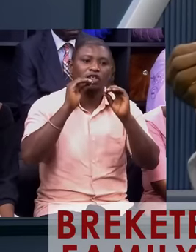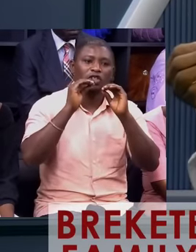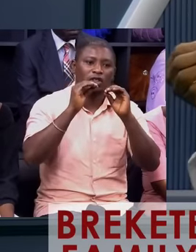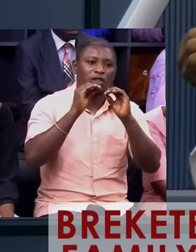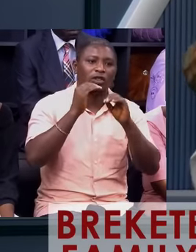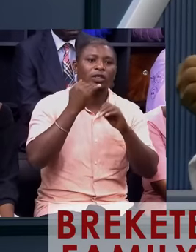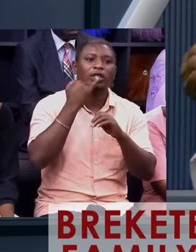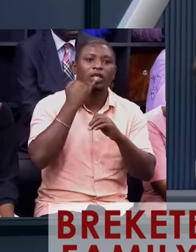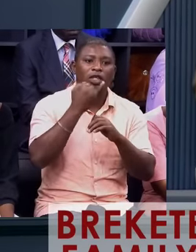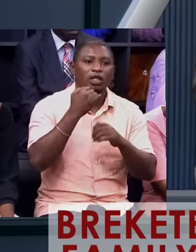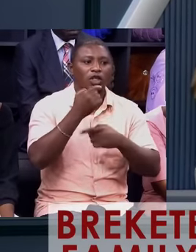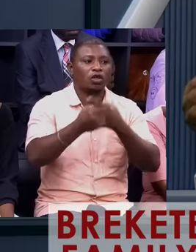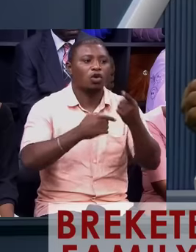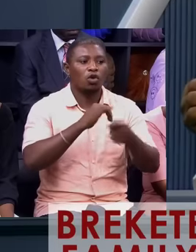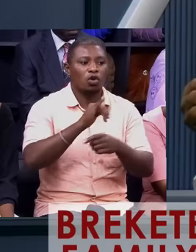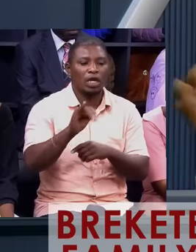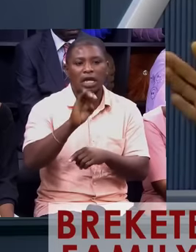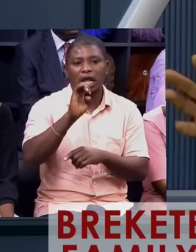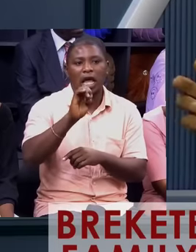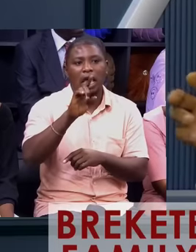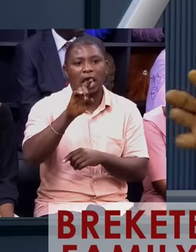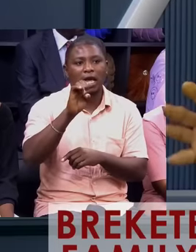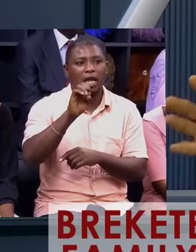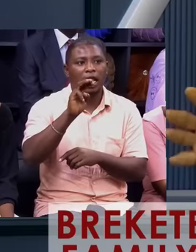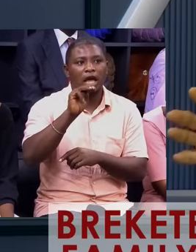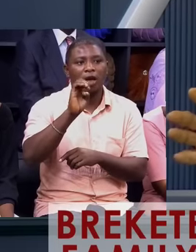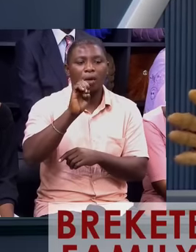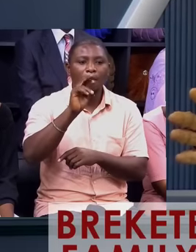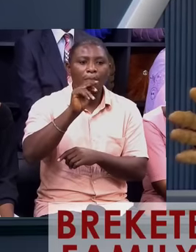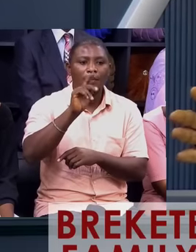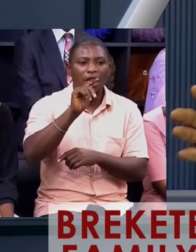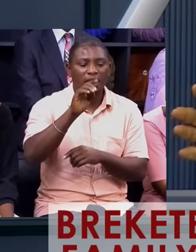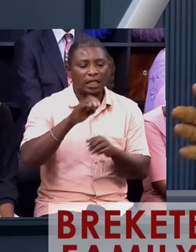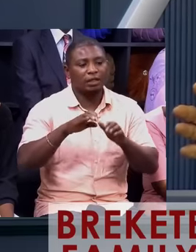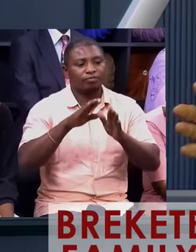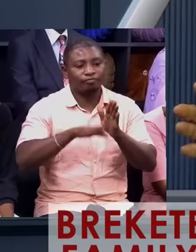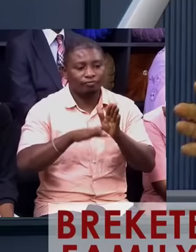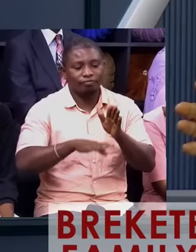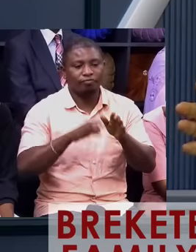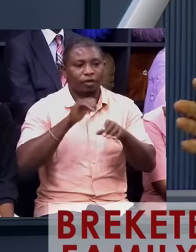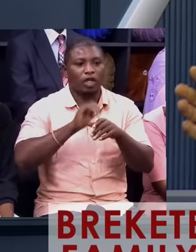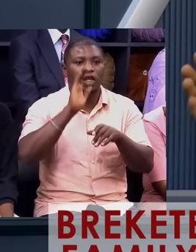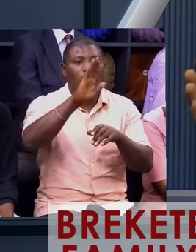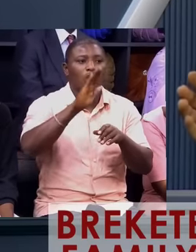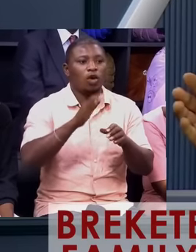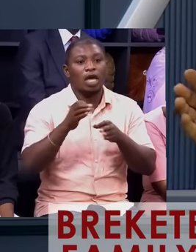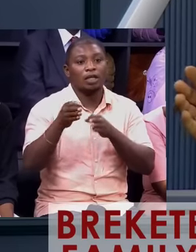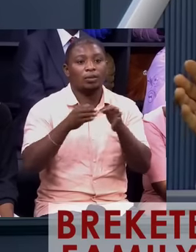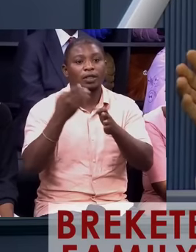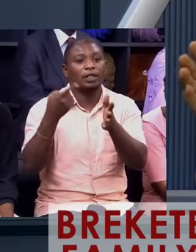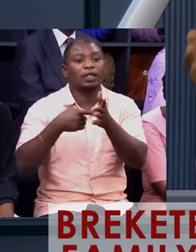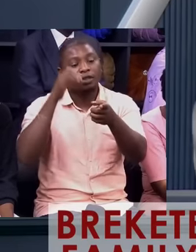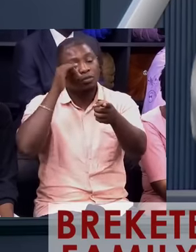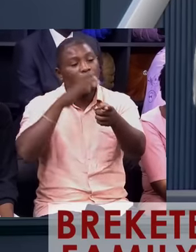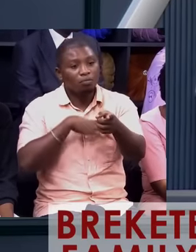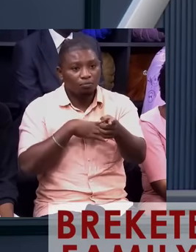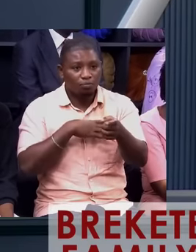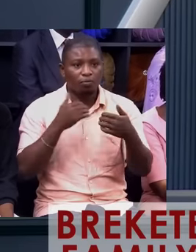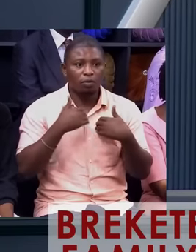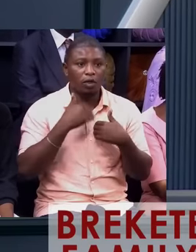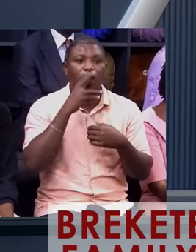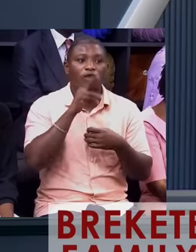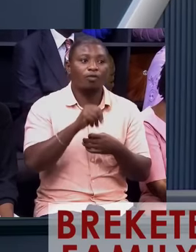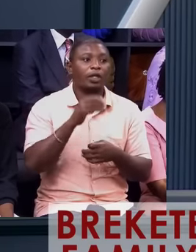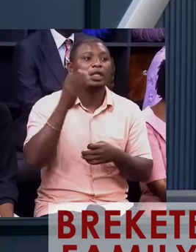is going Elementary in your explanation this man has